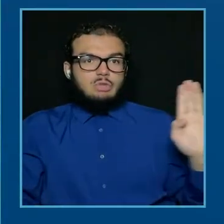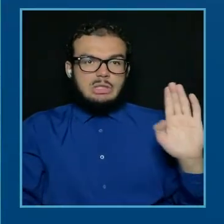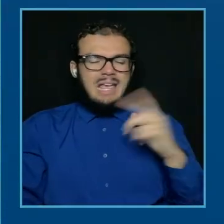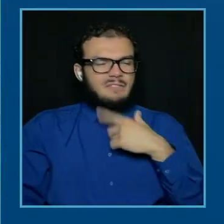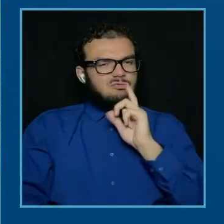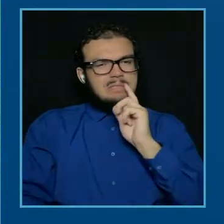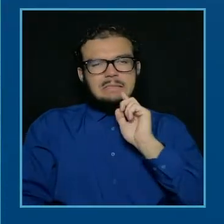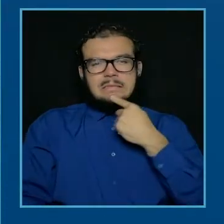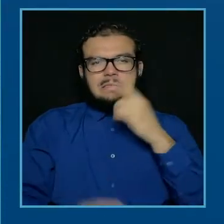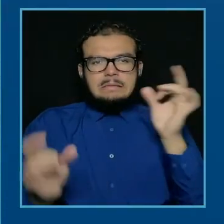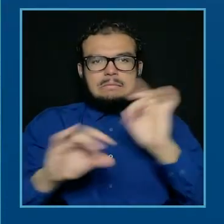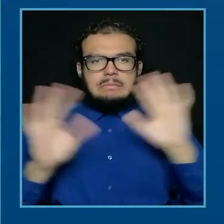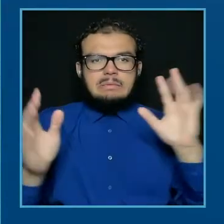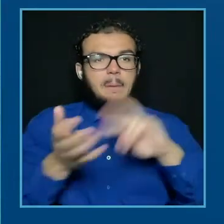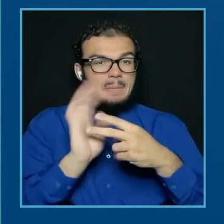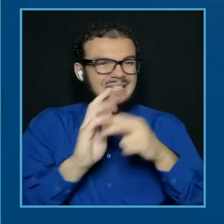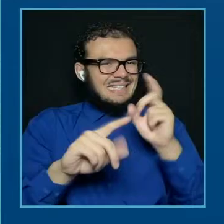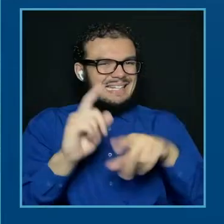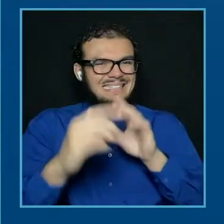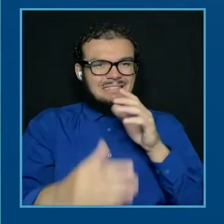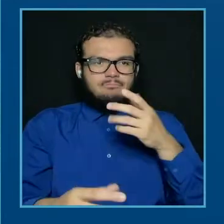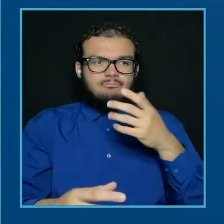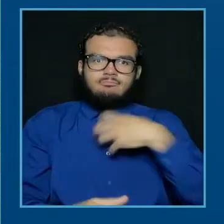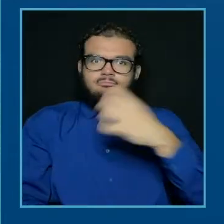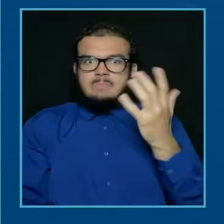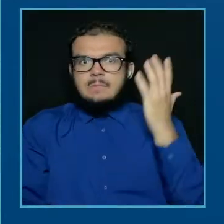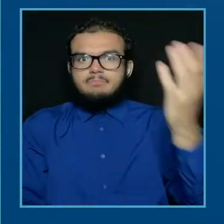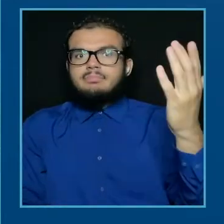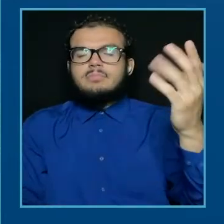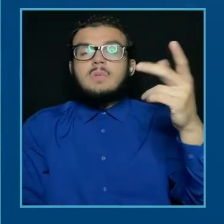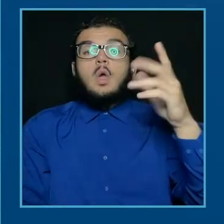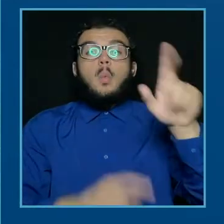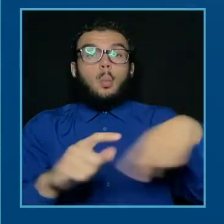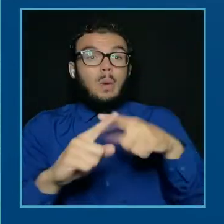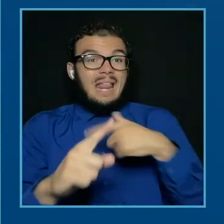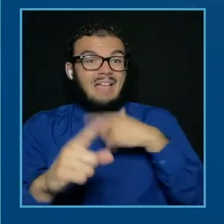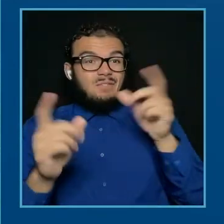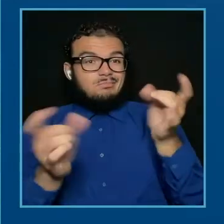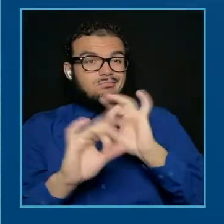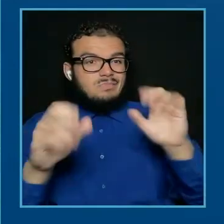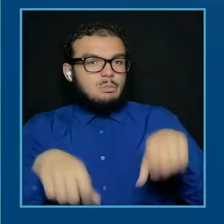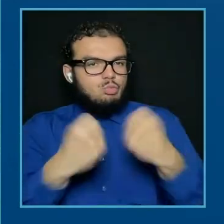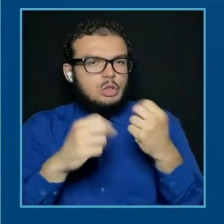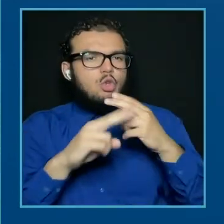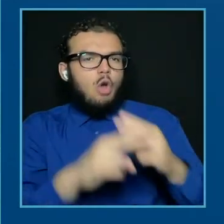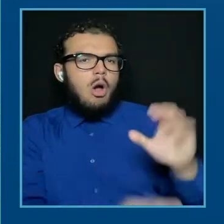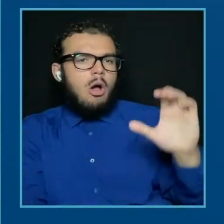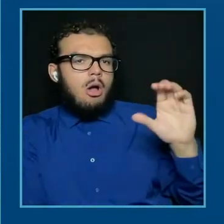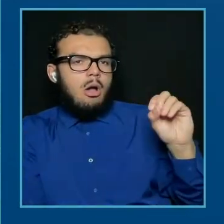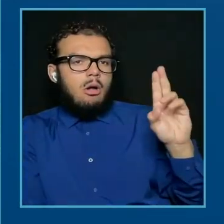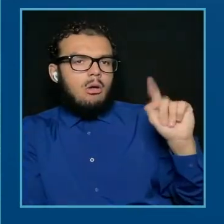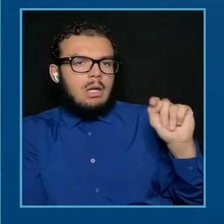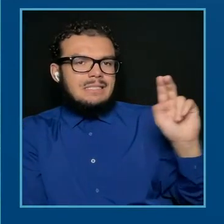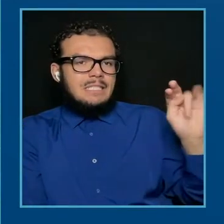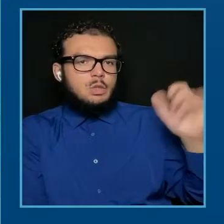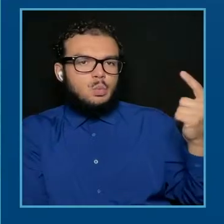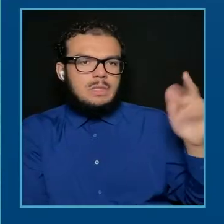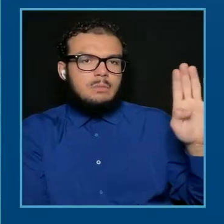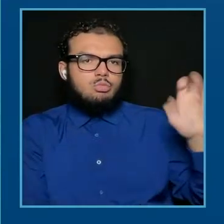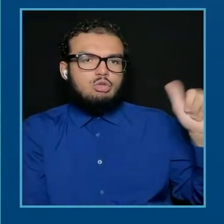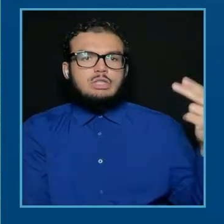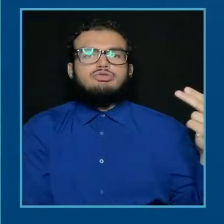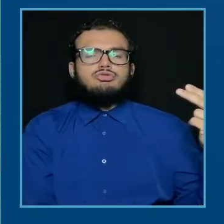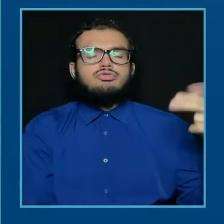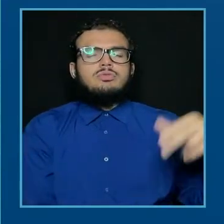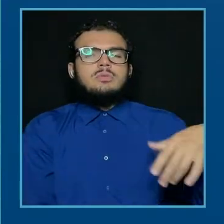don't have to raise it right at the time it happens. But when you do have such a breach, it's called a continuing breach. And, it's